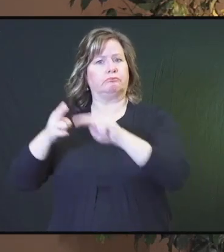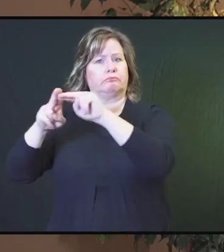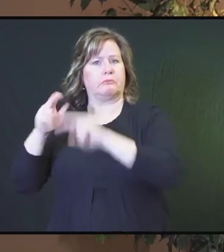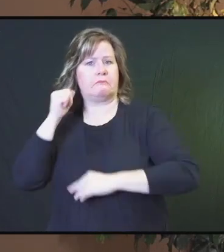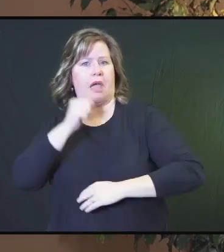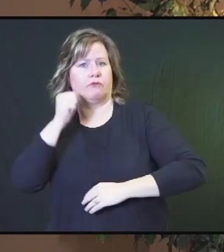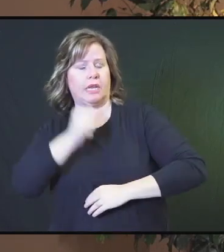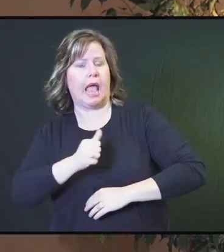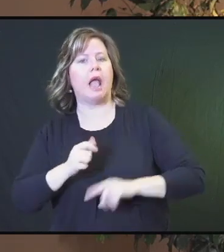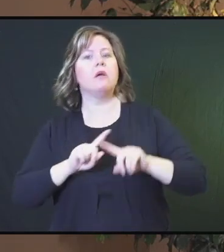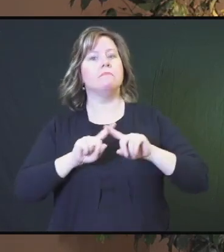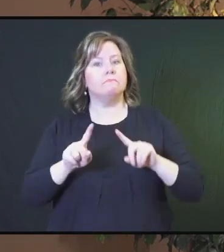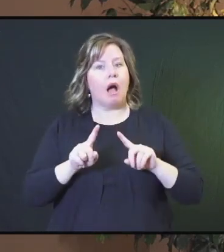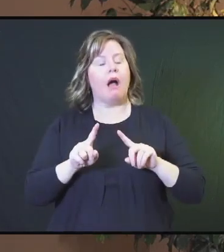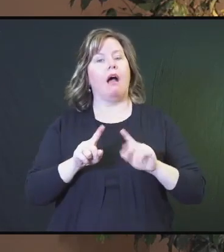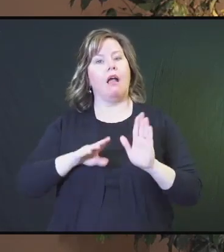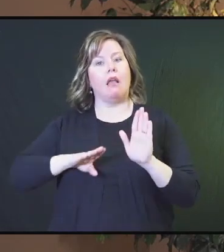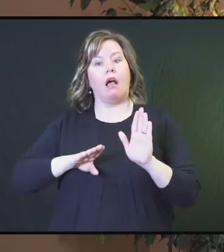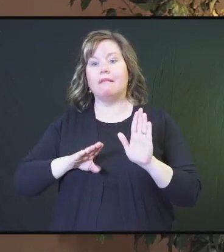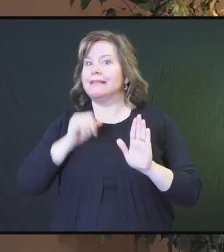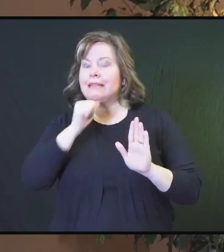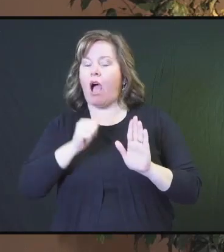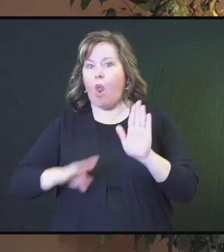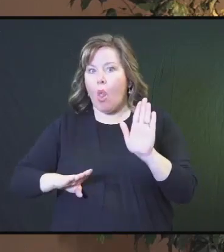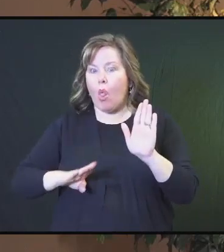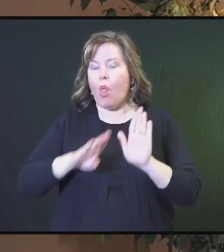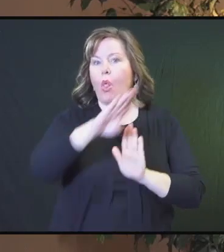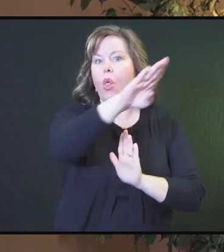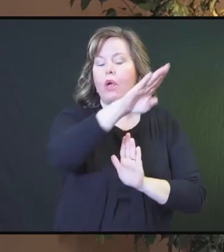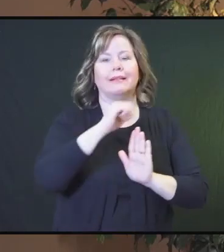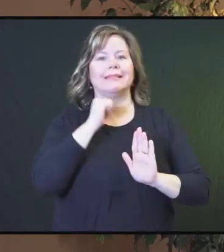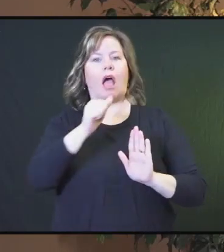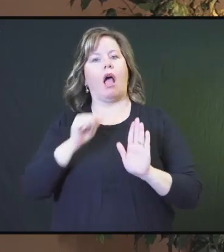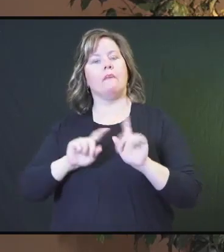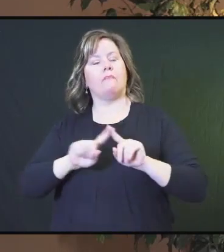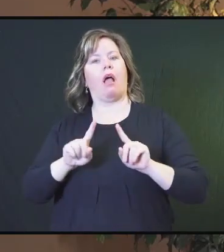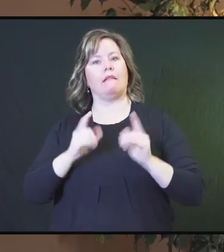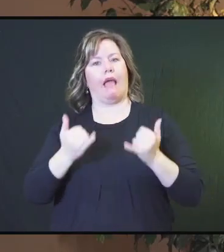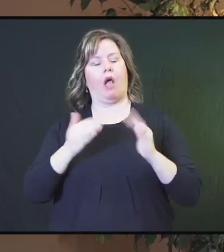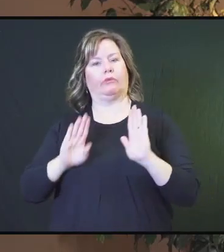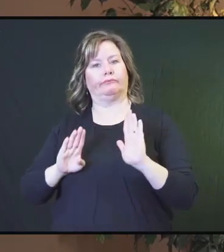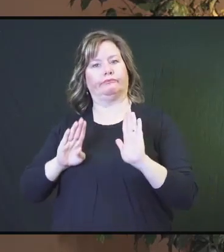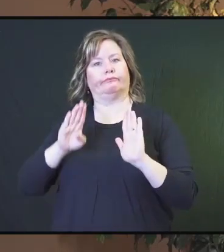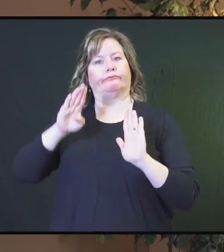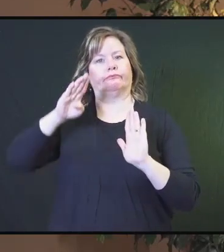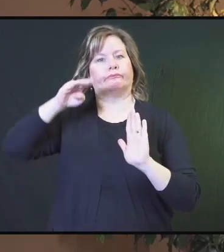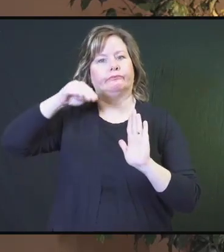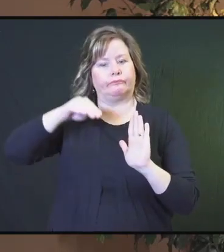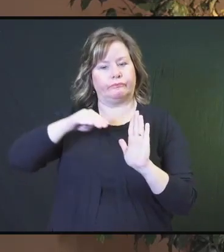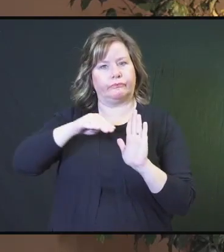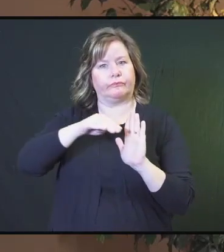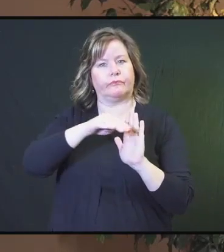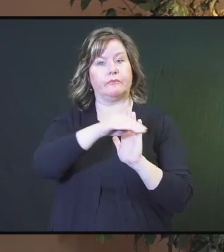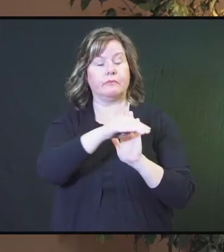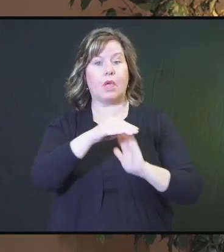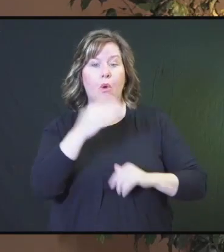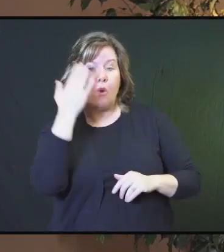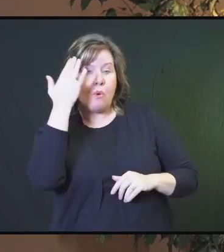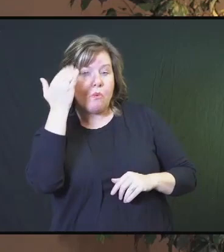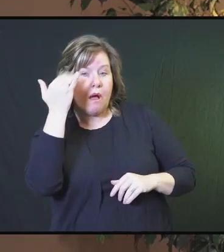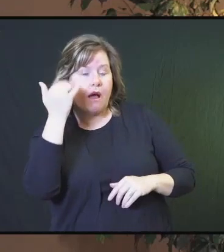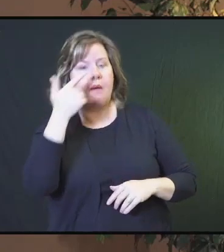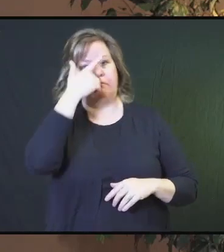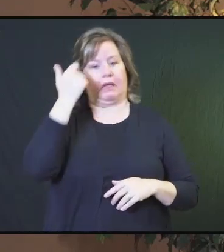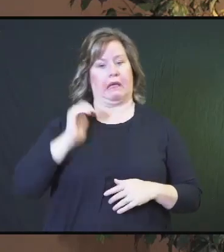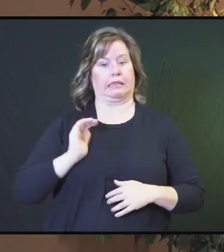lot of reasons for the success that we've seen so far. One of the things I want to point to is the work that our team and the help